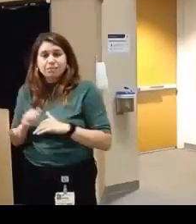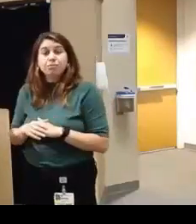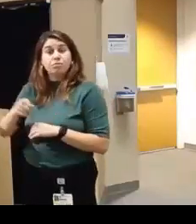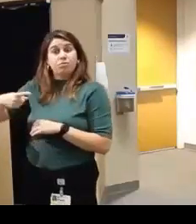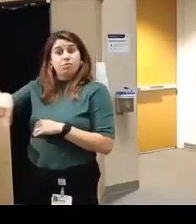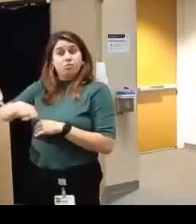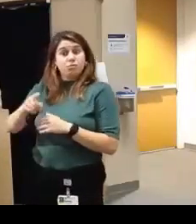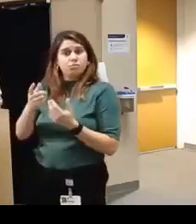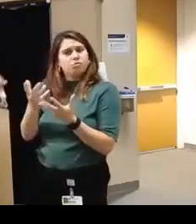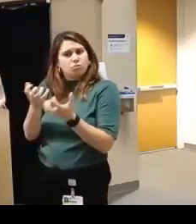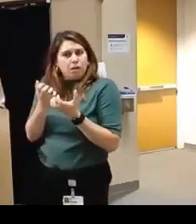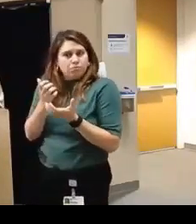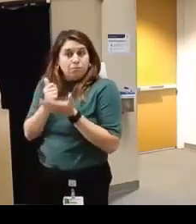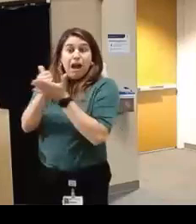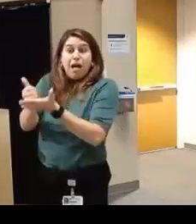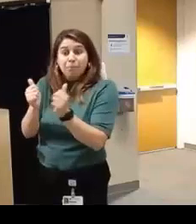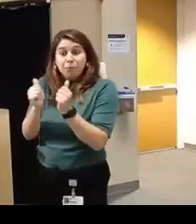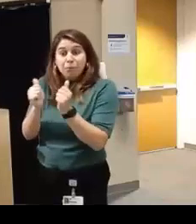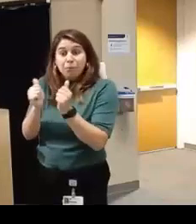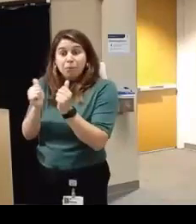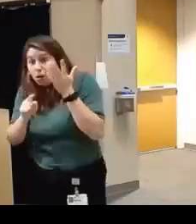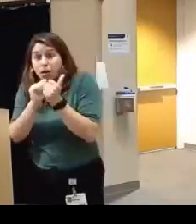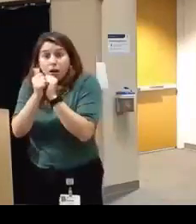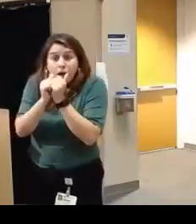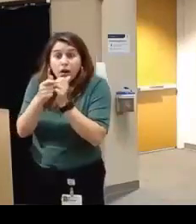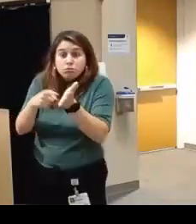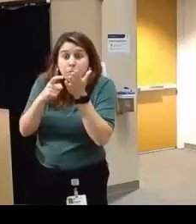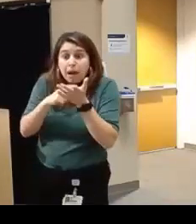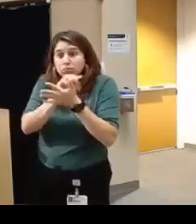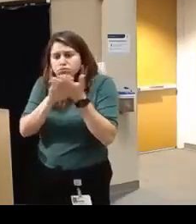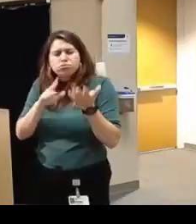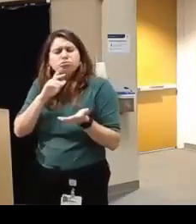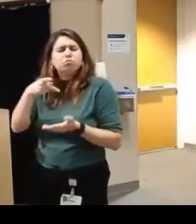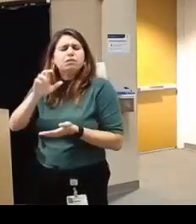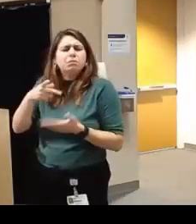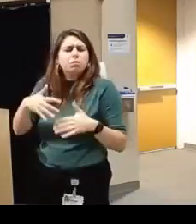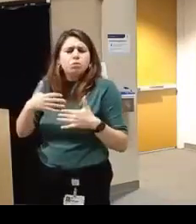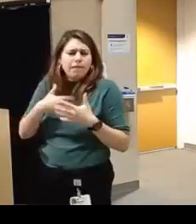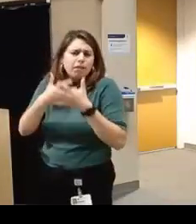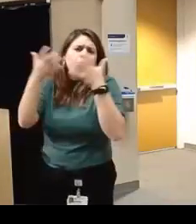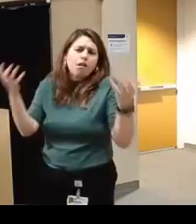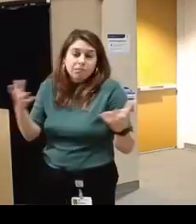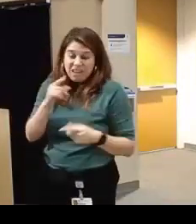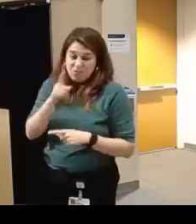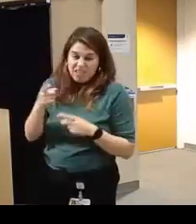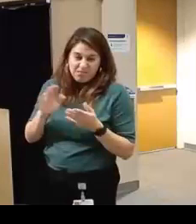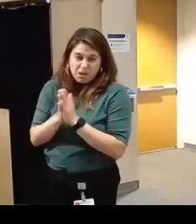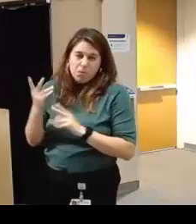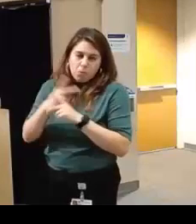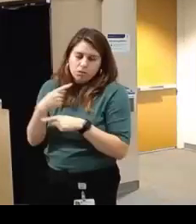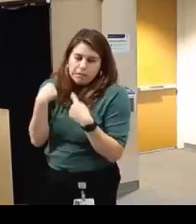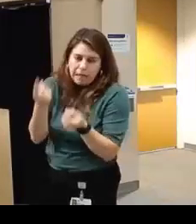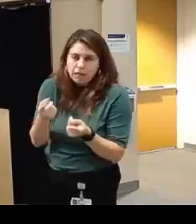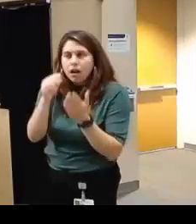really want is help with all these demands, all these competing demands. They have to deal with a lot in primary care, and this is only compounded lately. This is really, you know, the